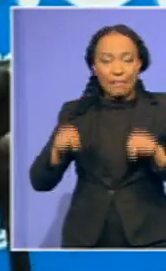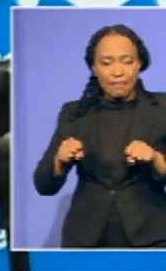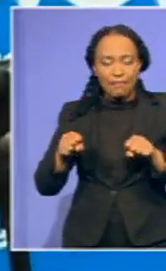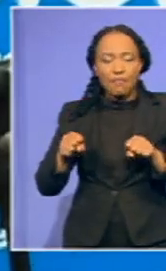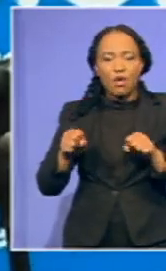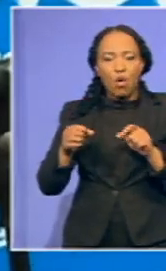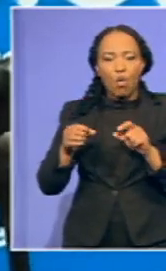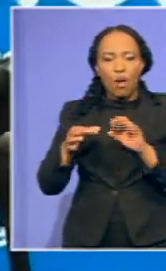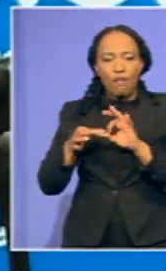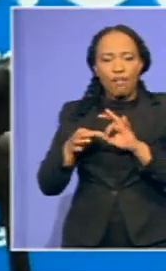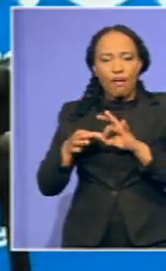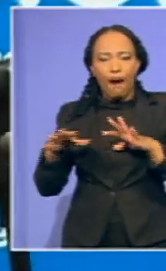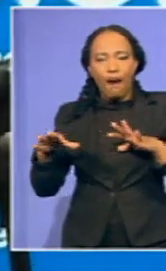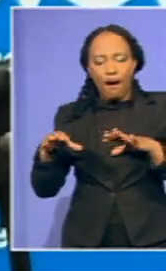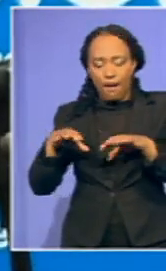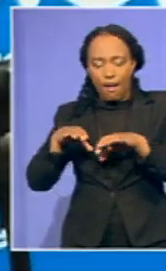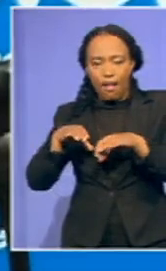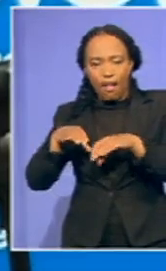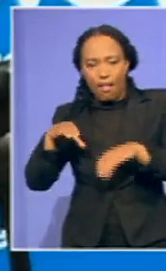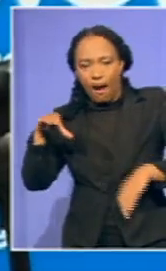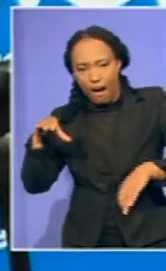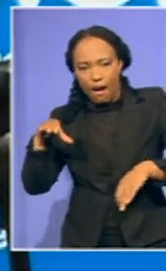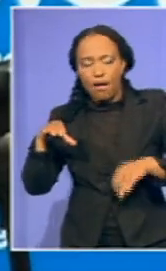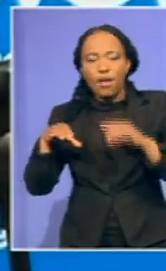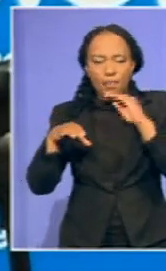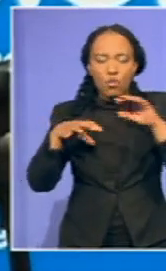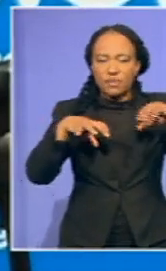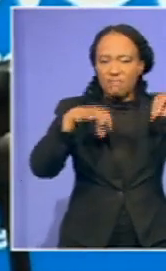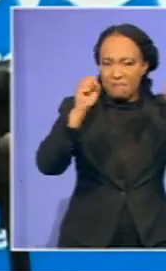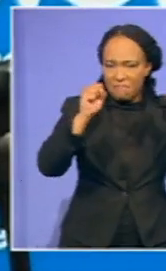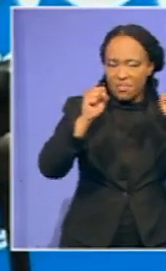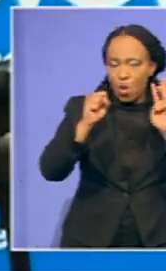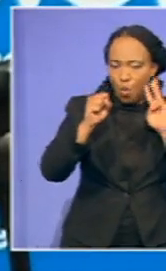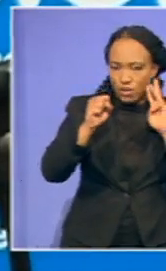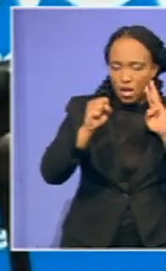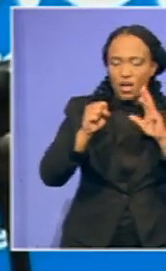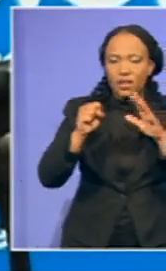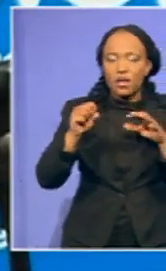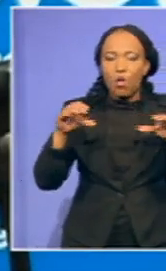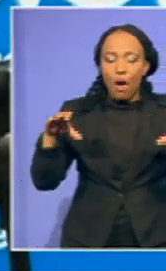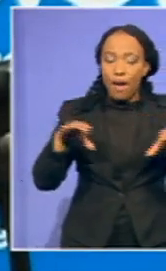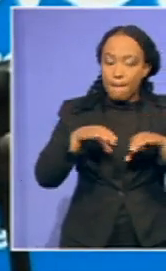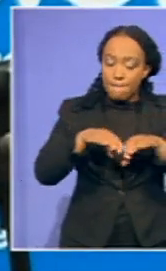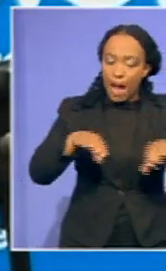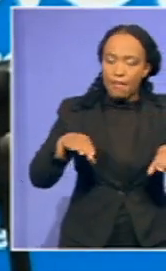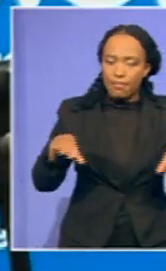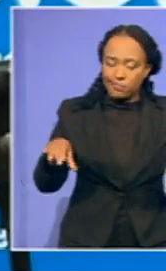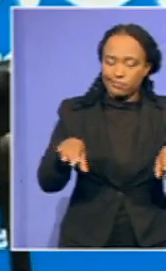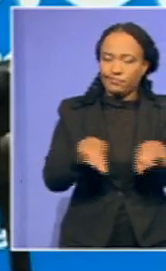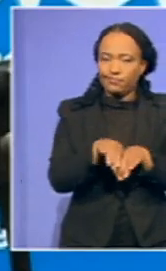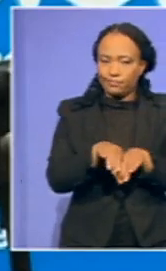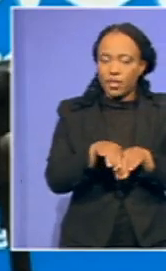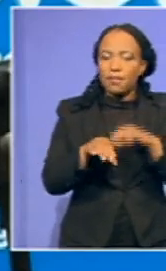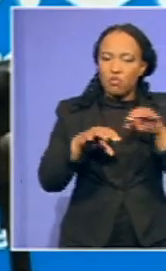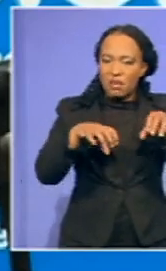the system, sometimes it requires that we shut down and disconnect. When we are also connecting pipes back to the system, then we must shut down and